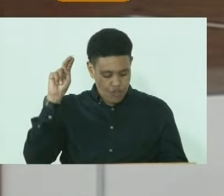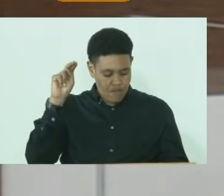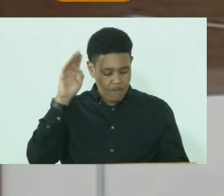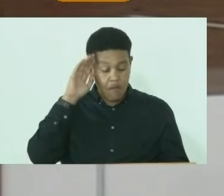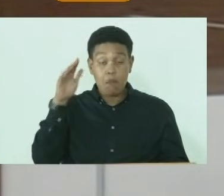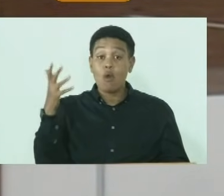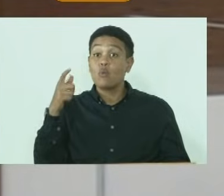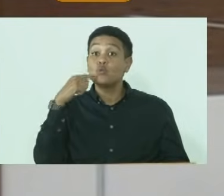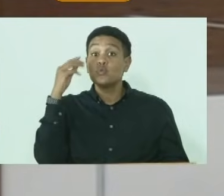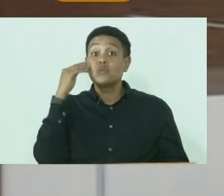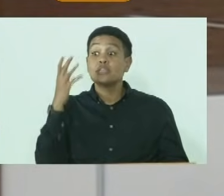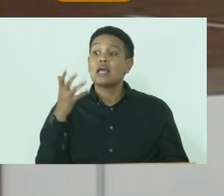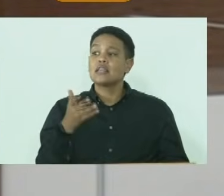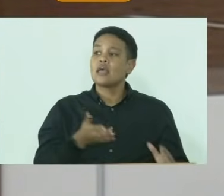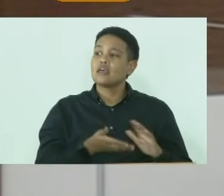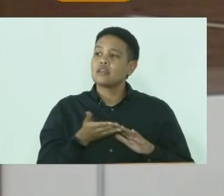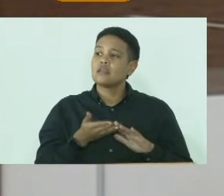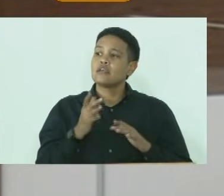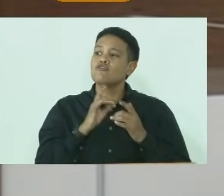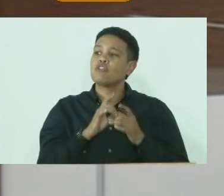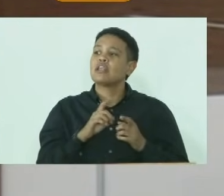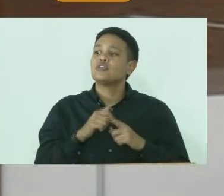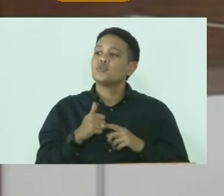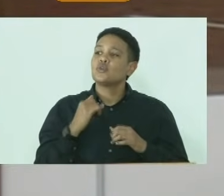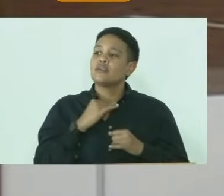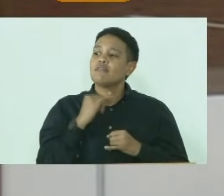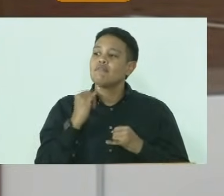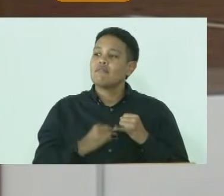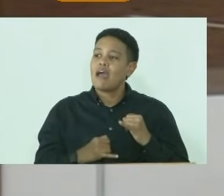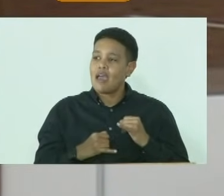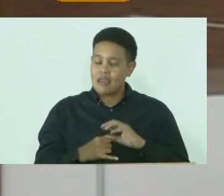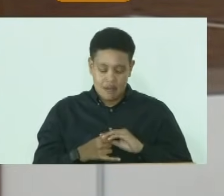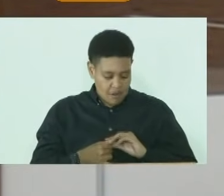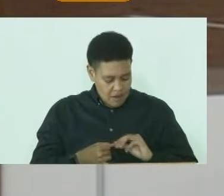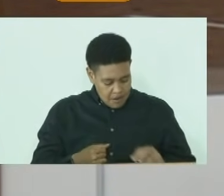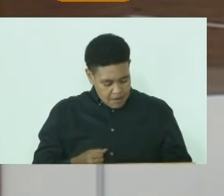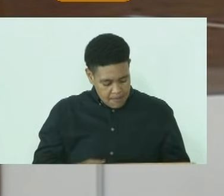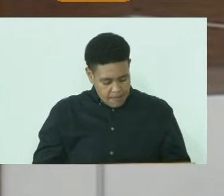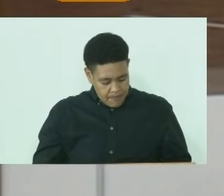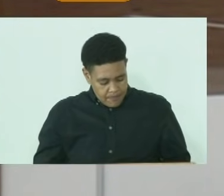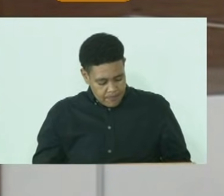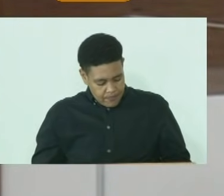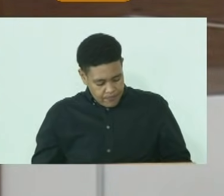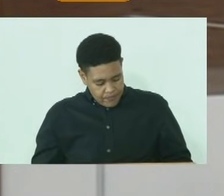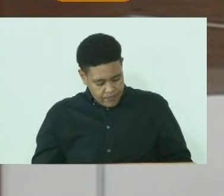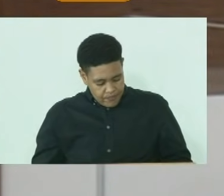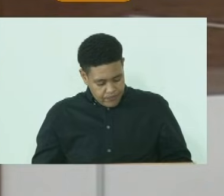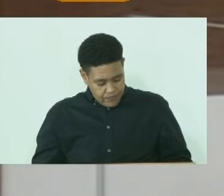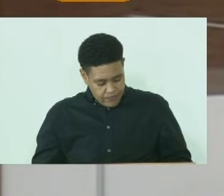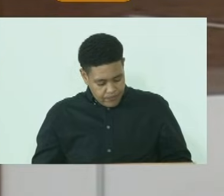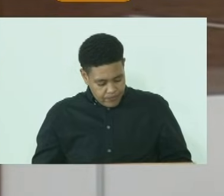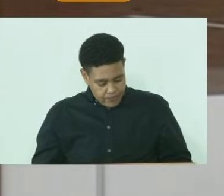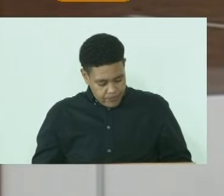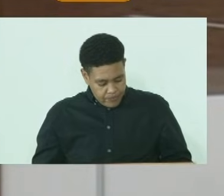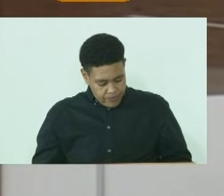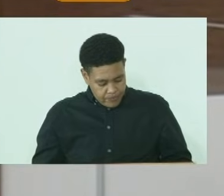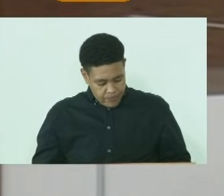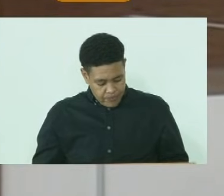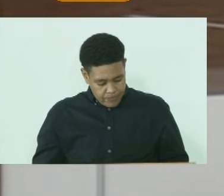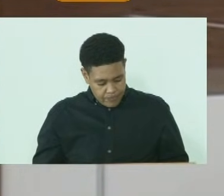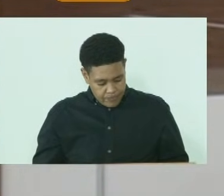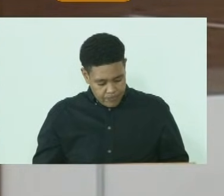on the table in relation to the final methodology of how we're going to roll it